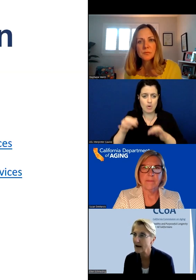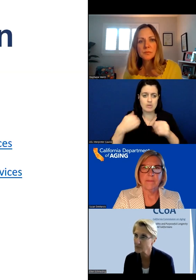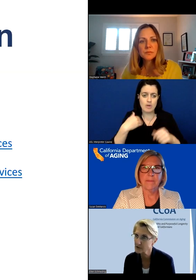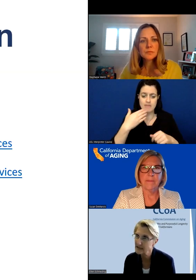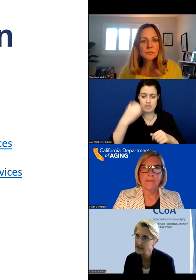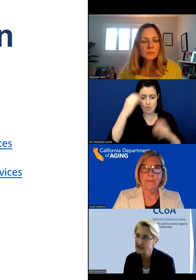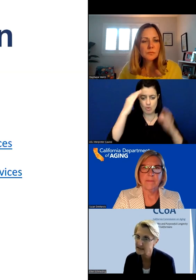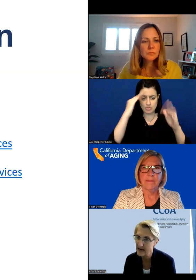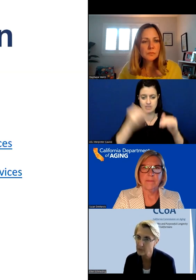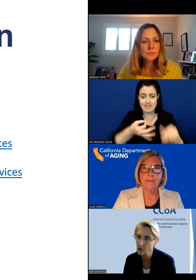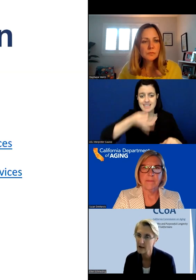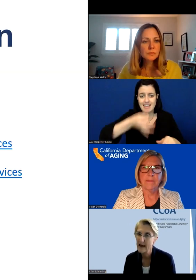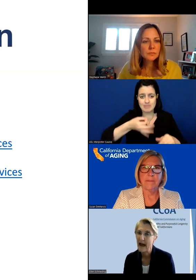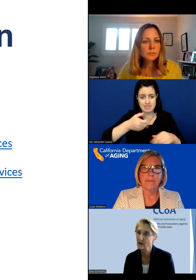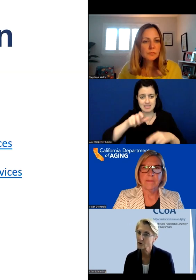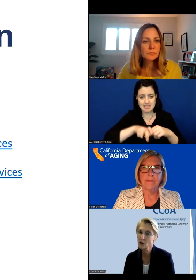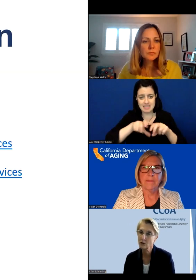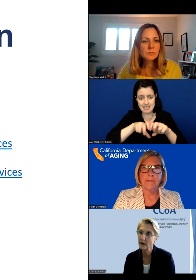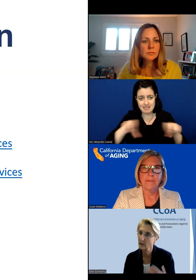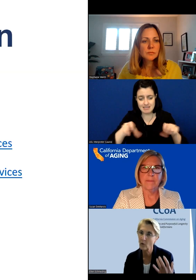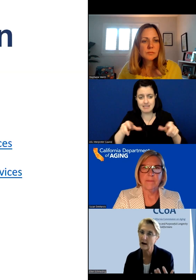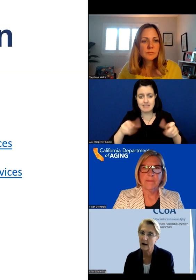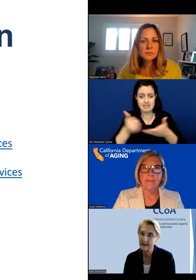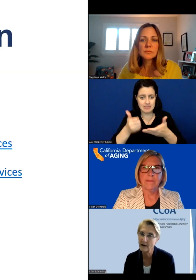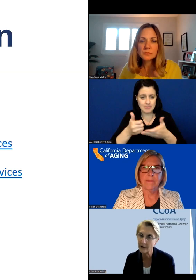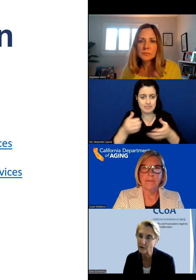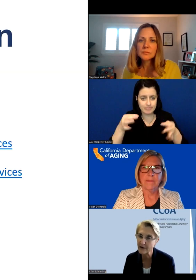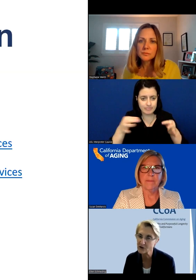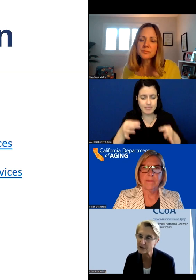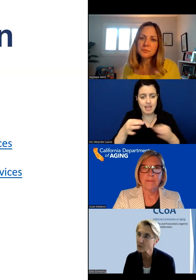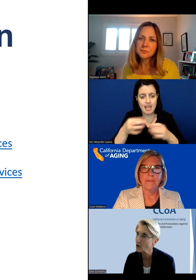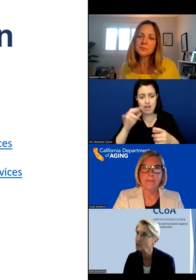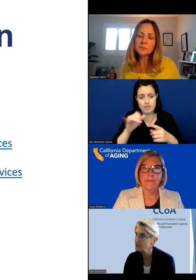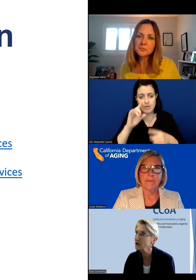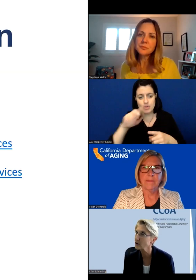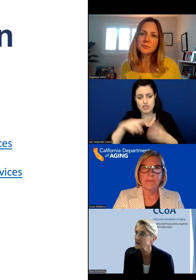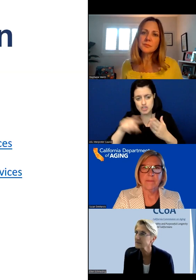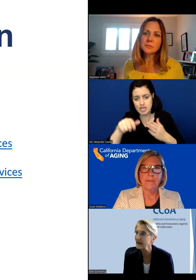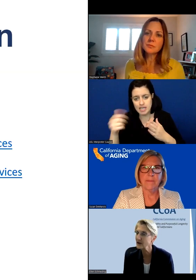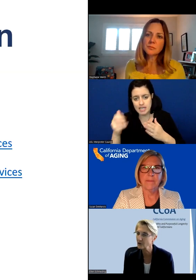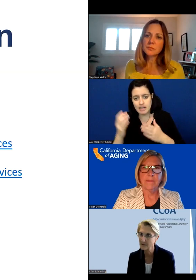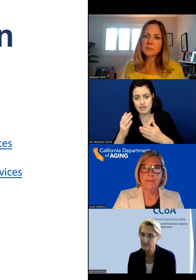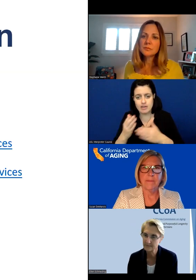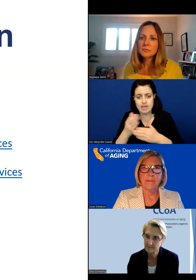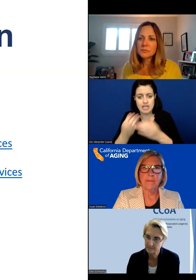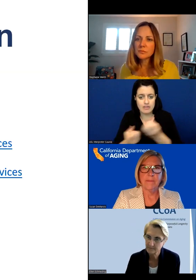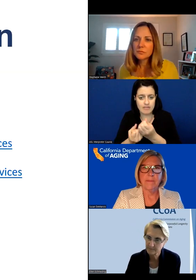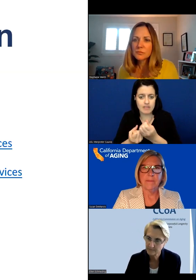adult expertise at the table and also looking at other interventions for older adults. Thank you.